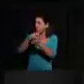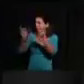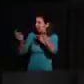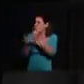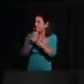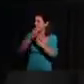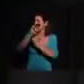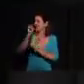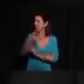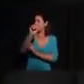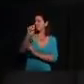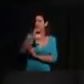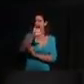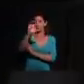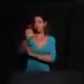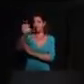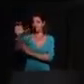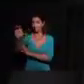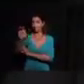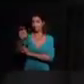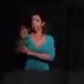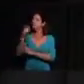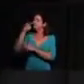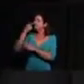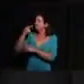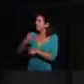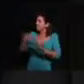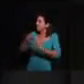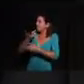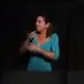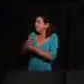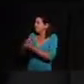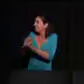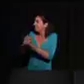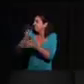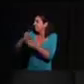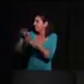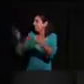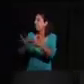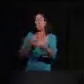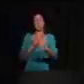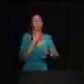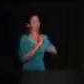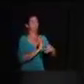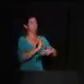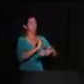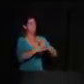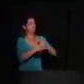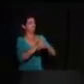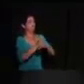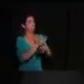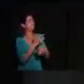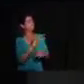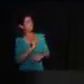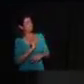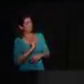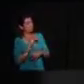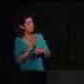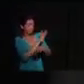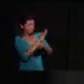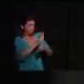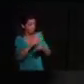them. My work with Make a Change Canada has evolved from first becoming a business coach about 8 years